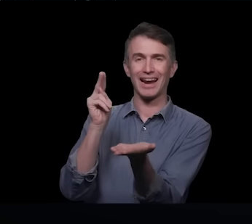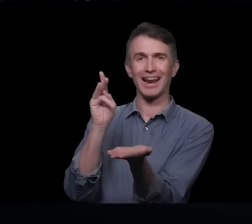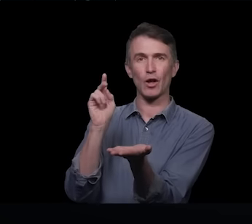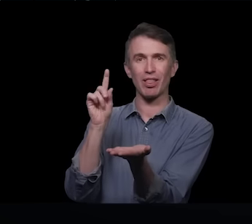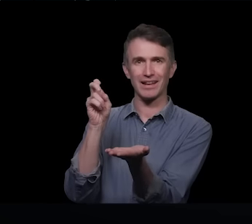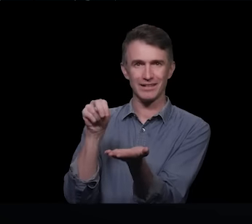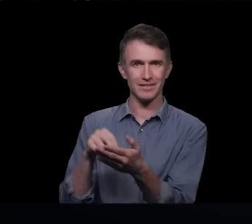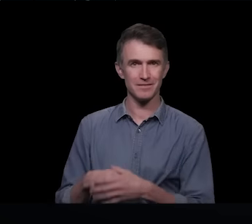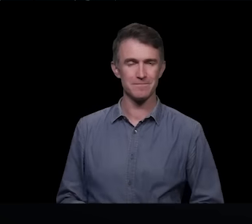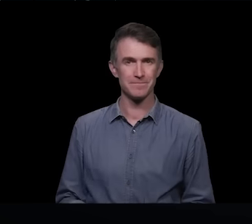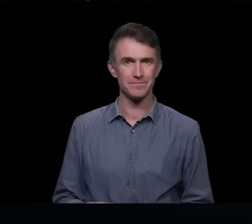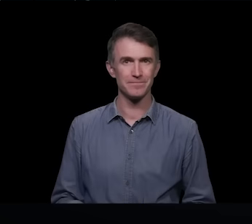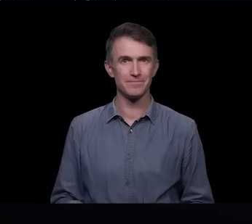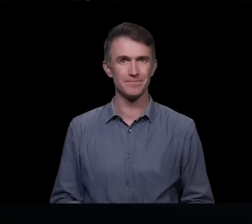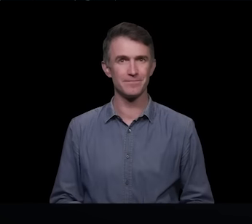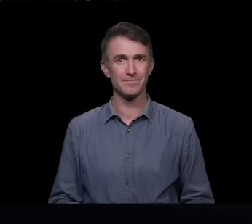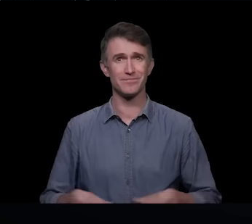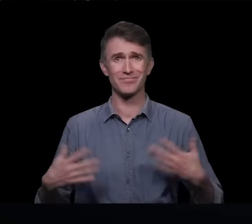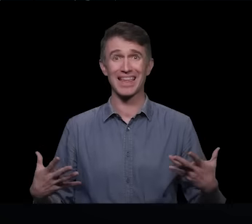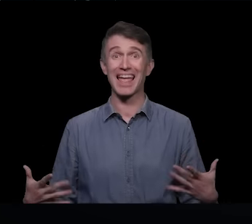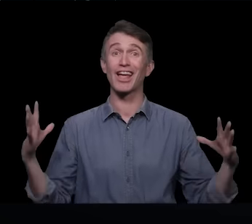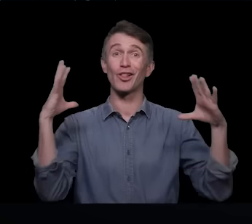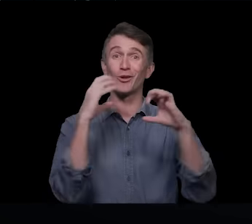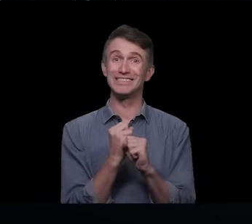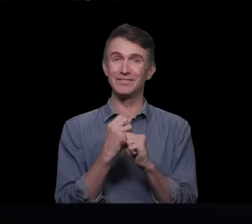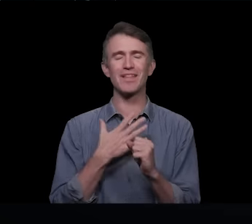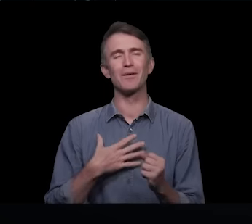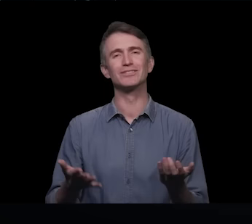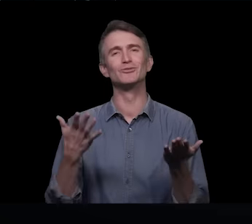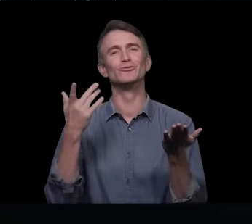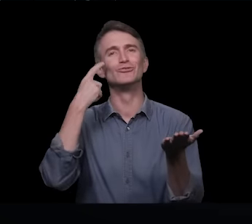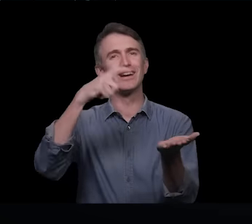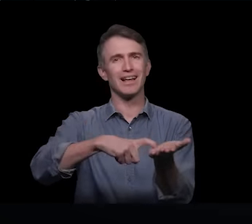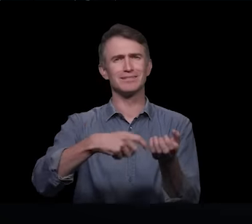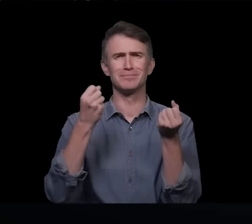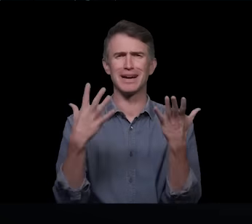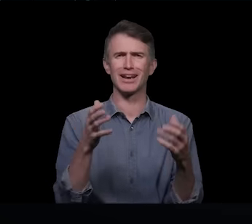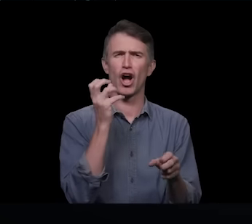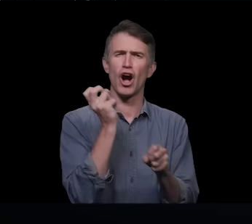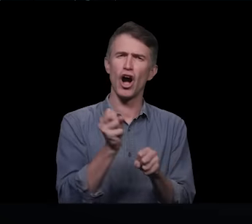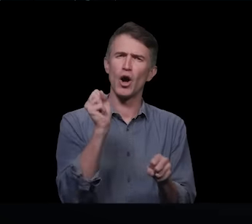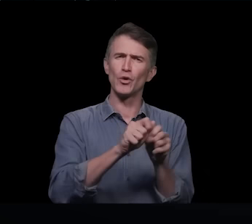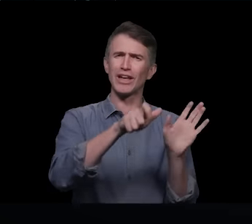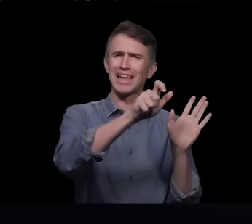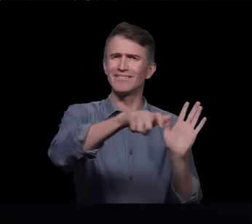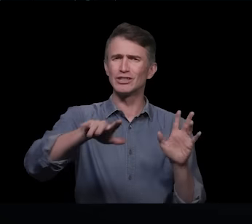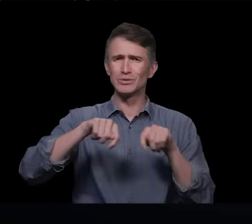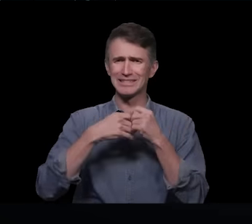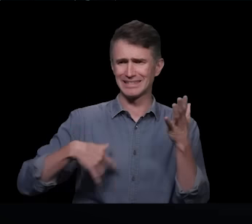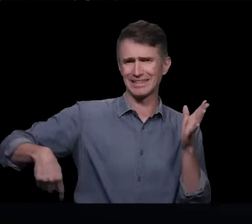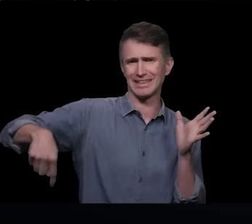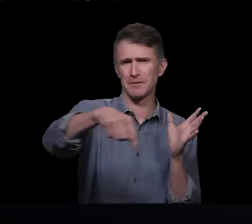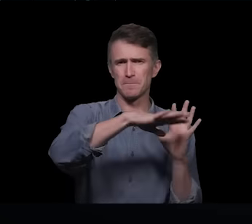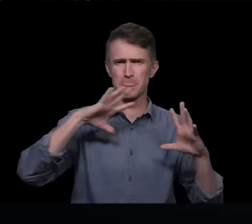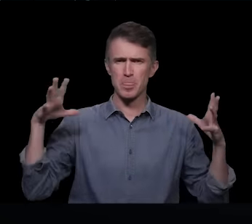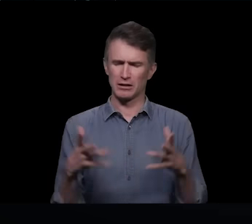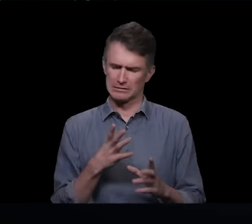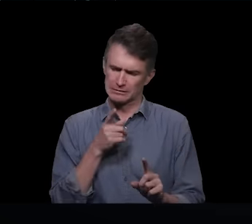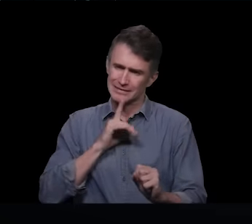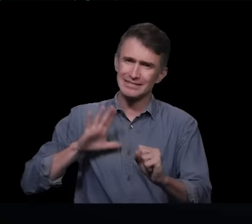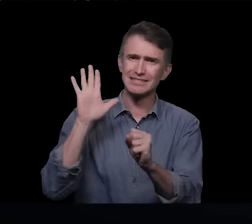audio description on Nickelodeon. In closing, I'd like to recognize the many hardworking individual teams at our company